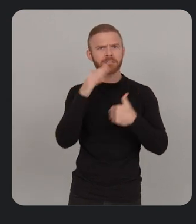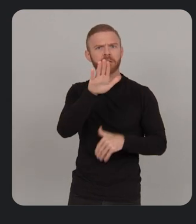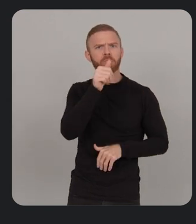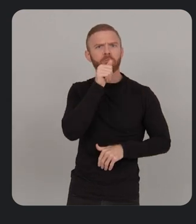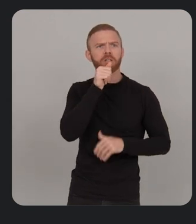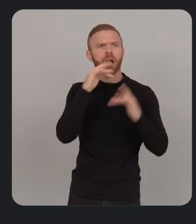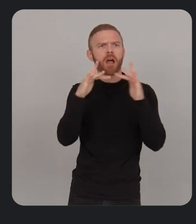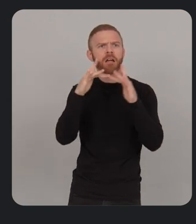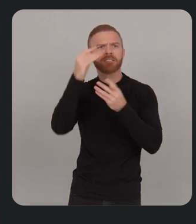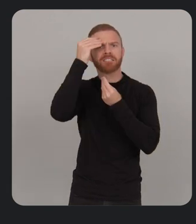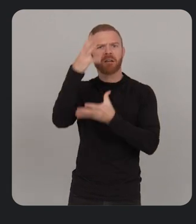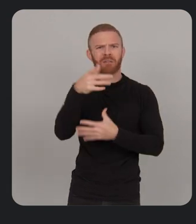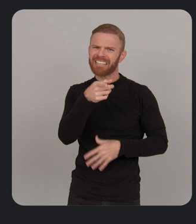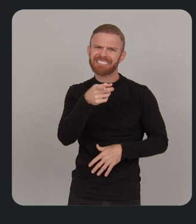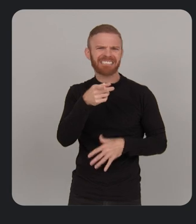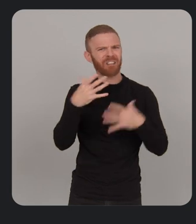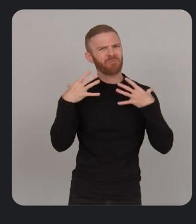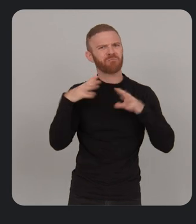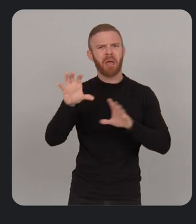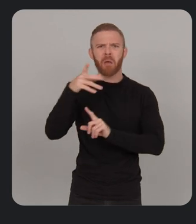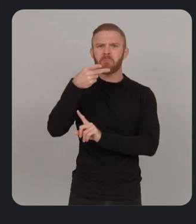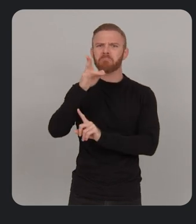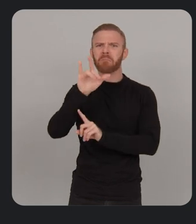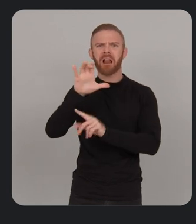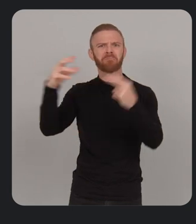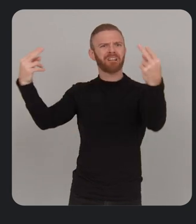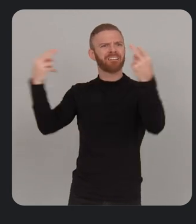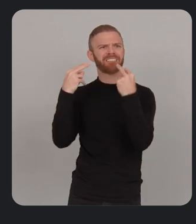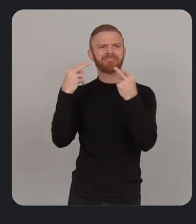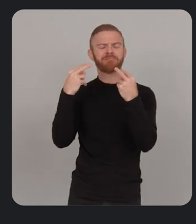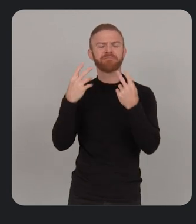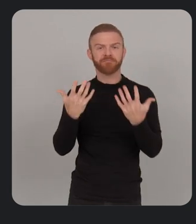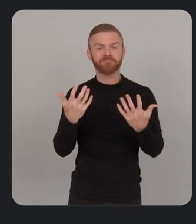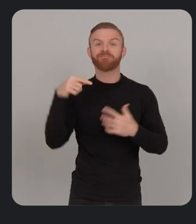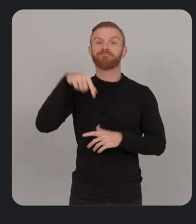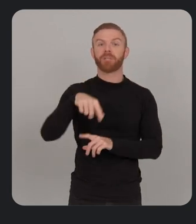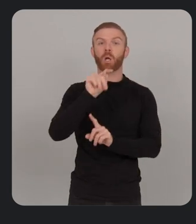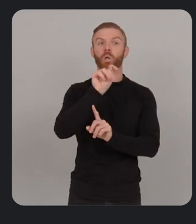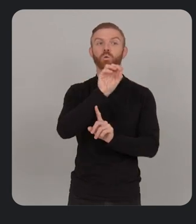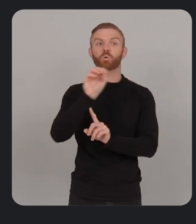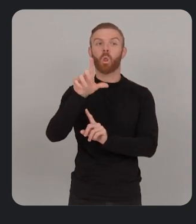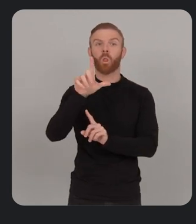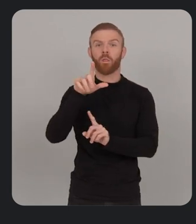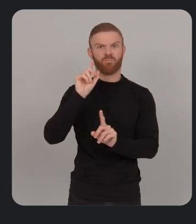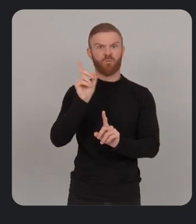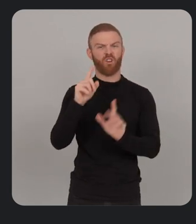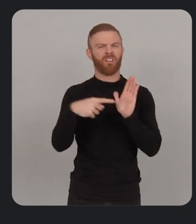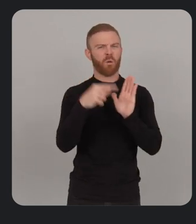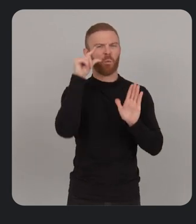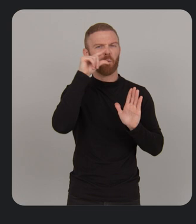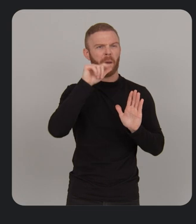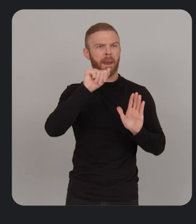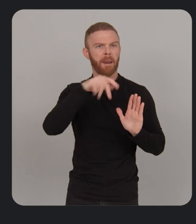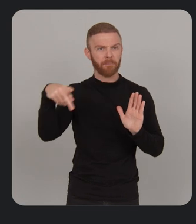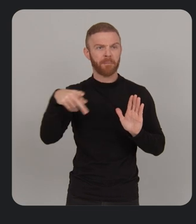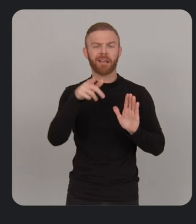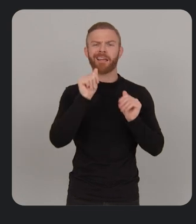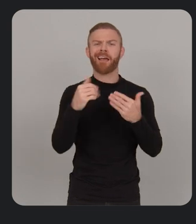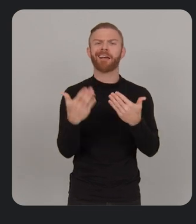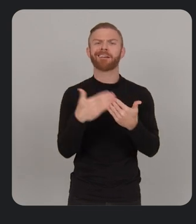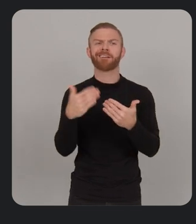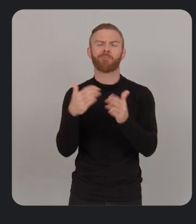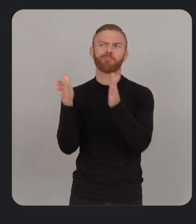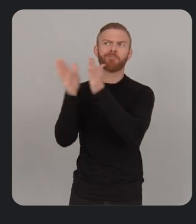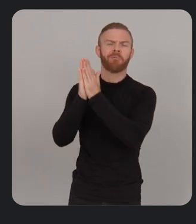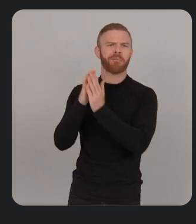personal contact information that you don't want public with this tool right from the google app you can easily